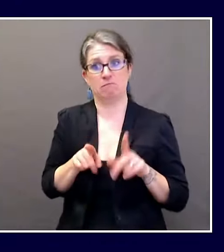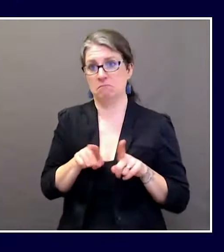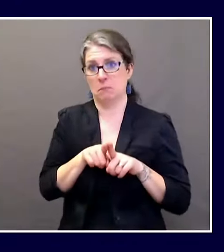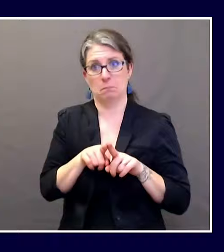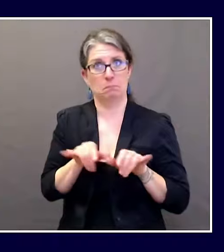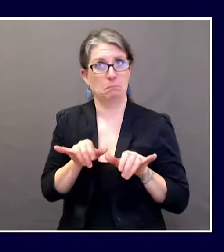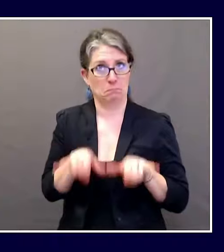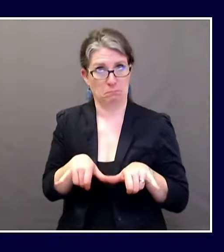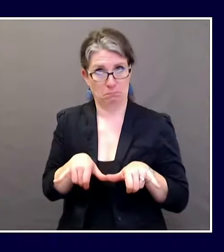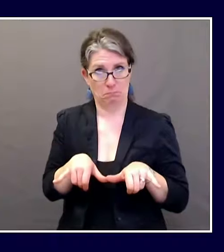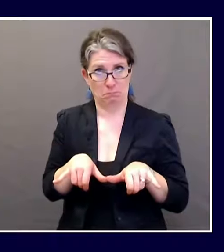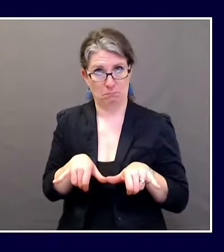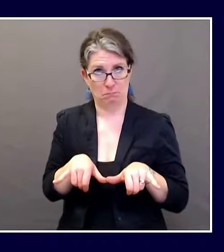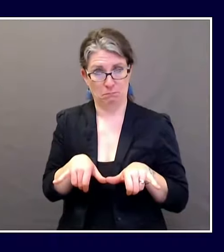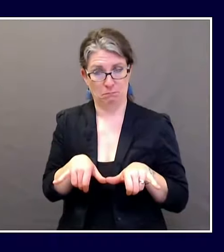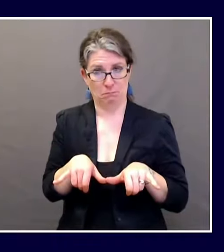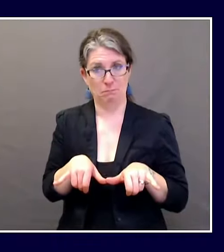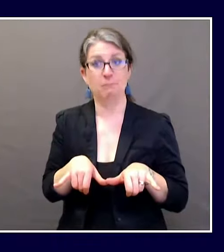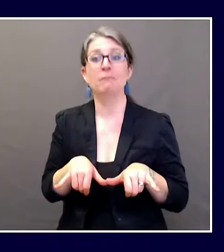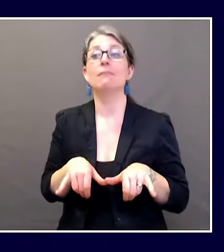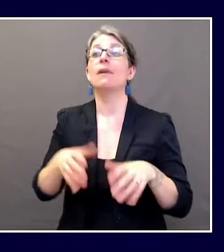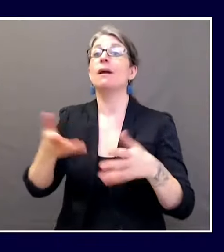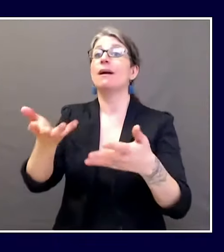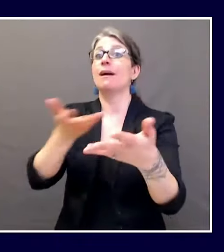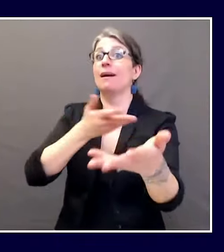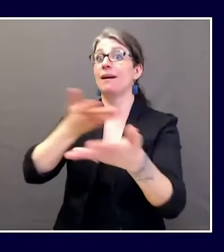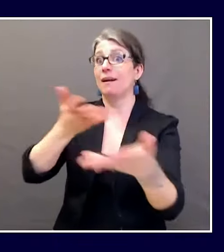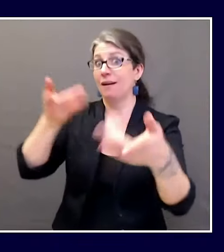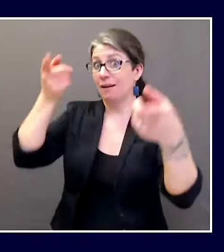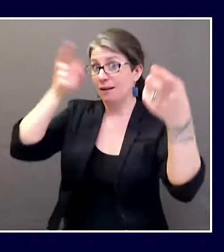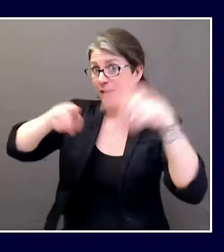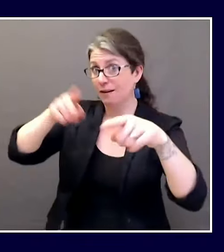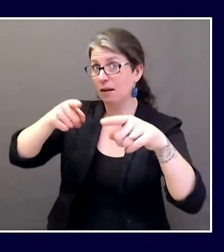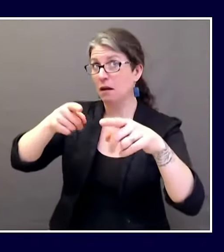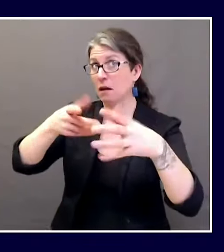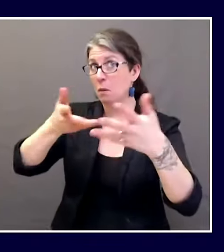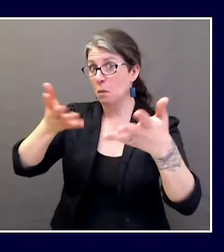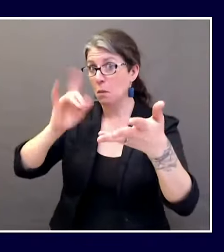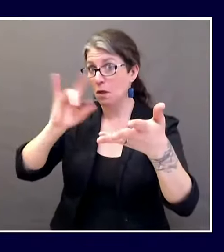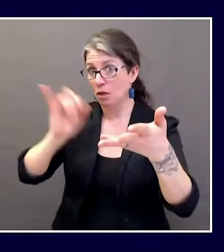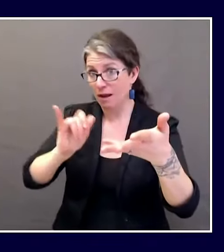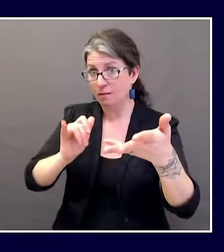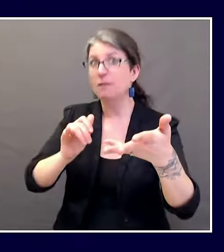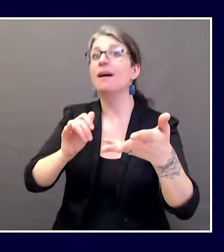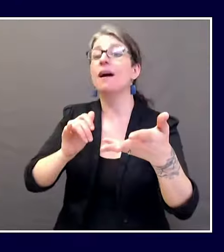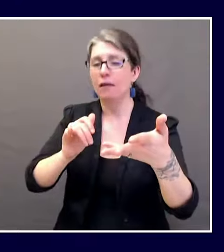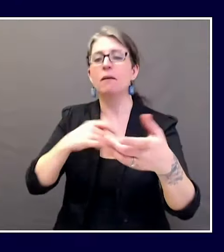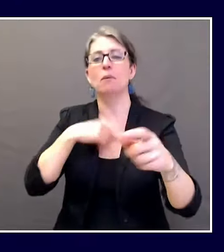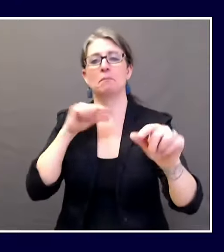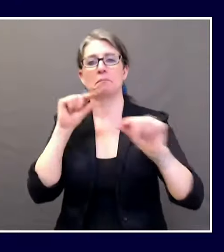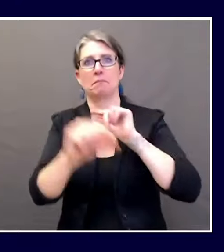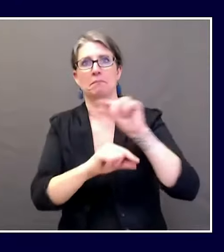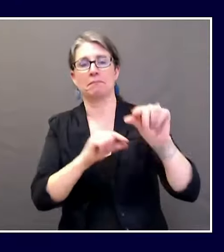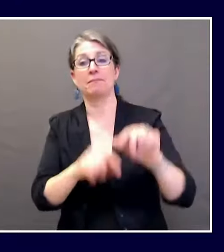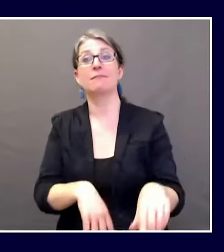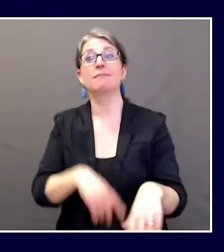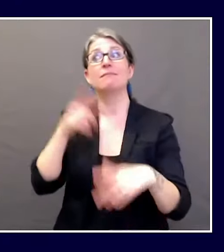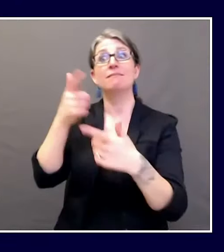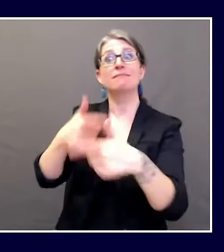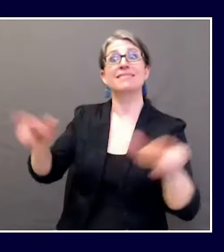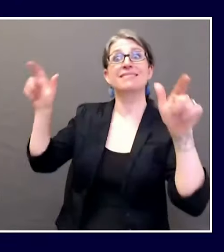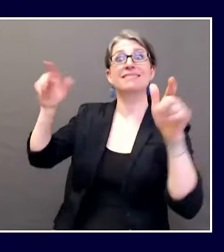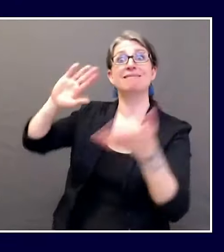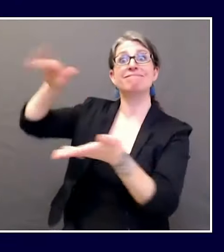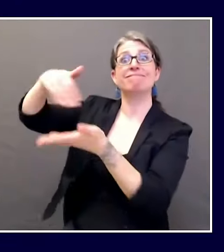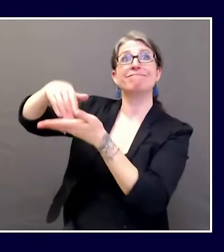retail pharmacies. As we have activated each and every one of them, we have gone to sometimes painstaking depth of